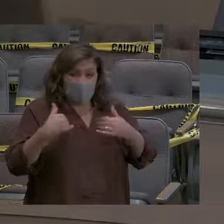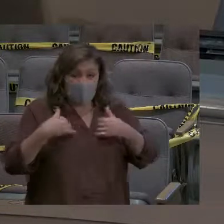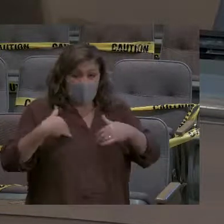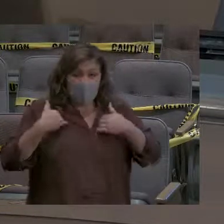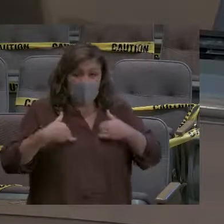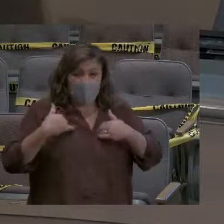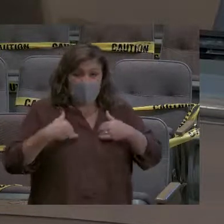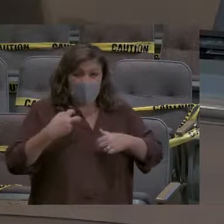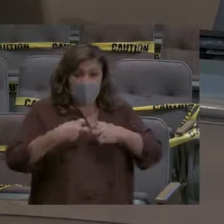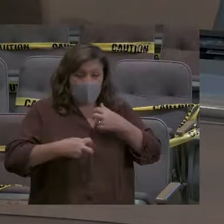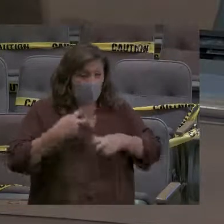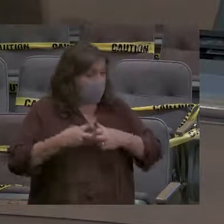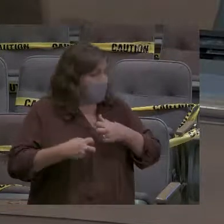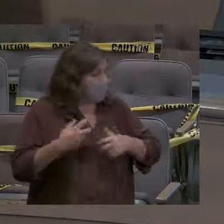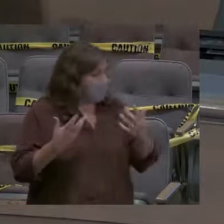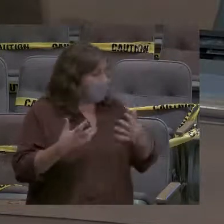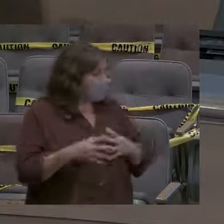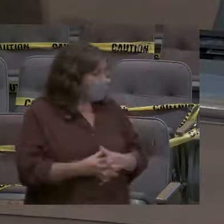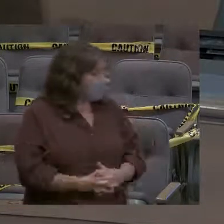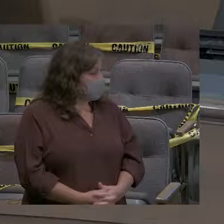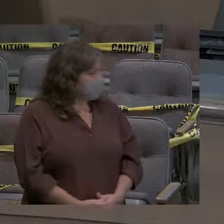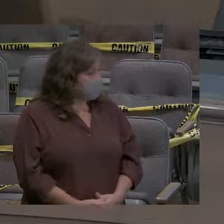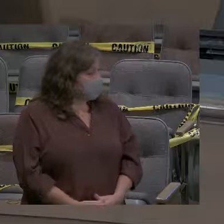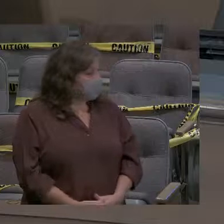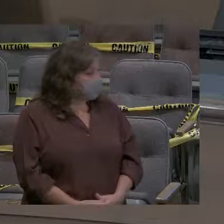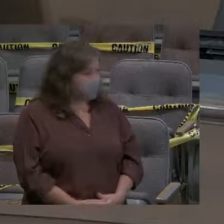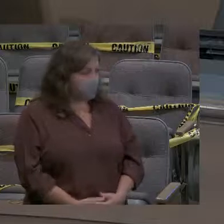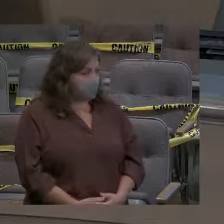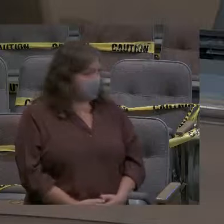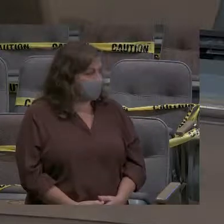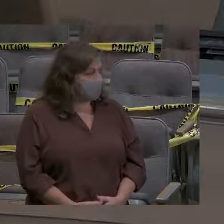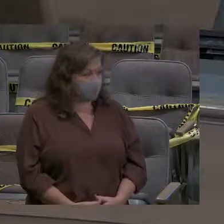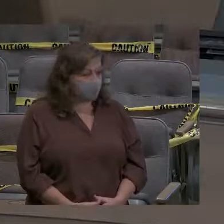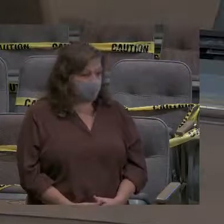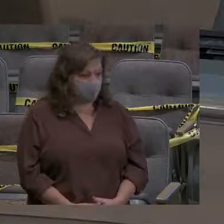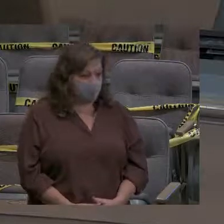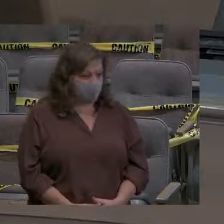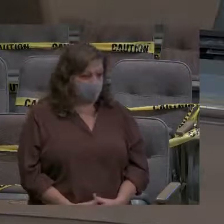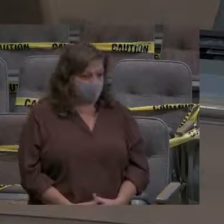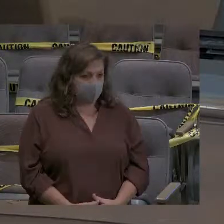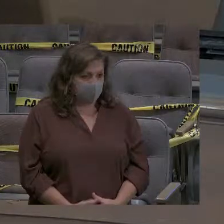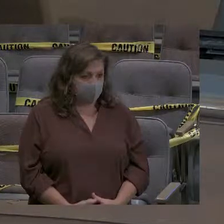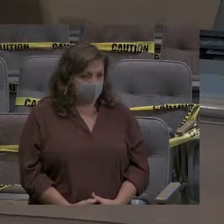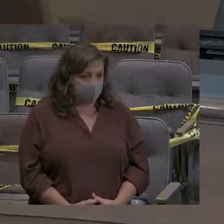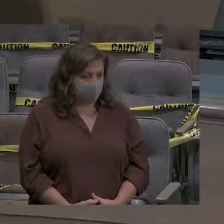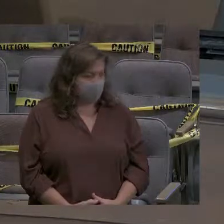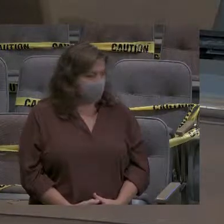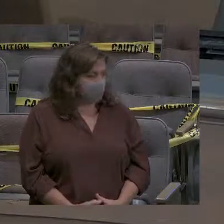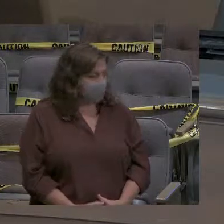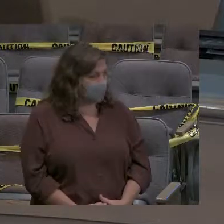does ICU care entail? Dr. Kitchen, if you make your way back to the podium.